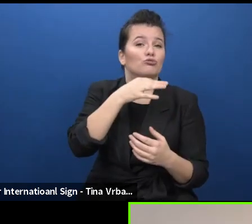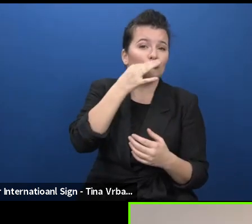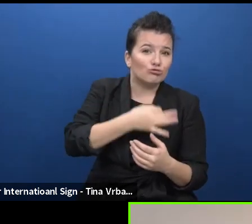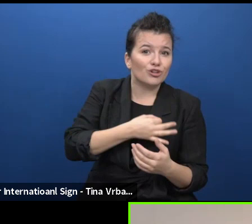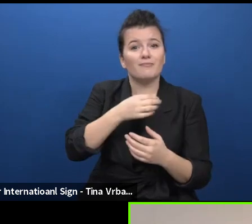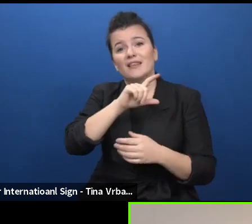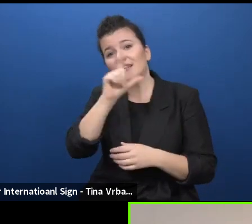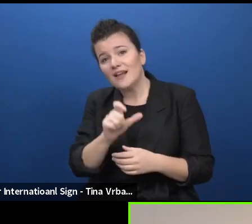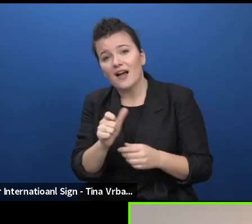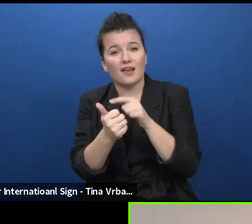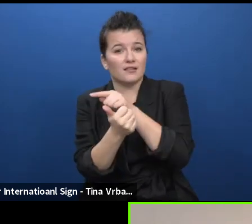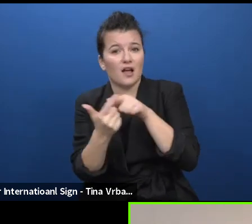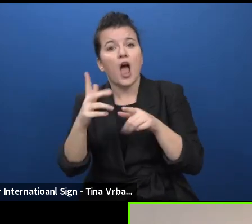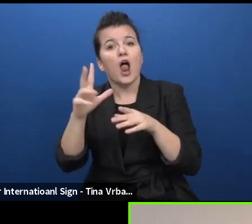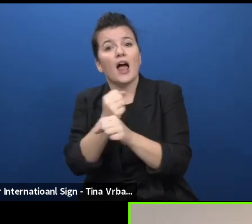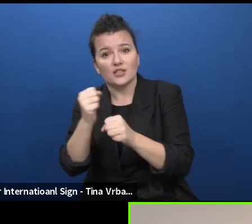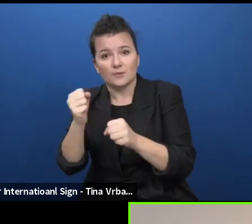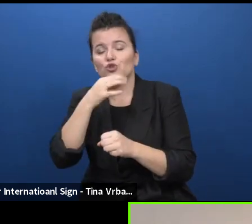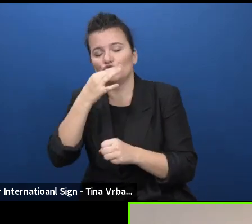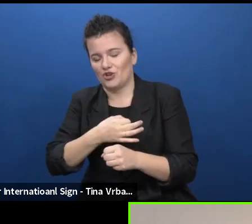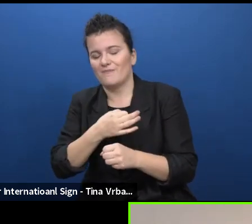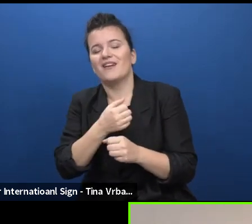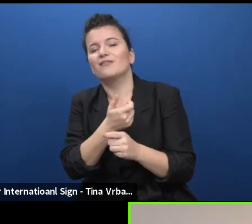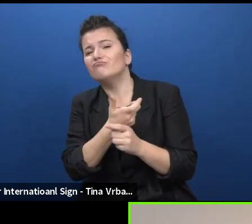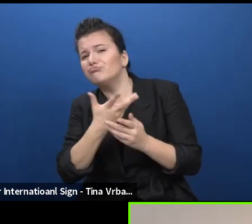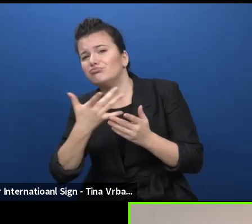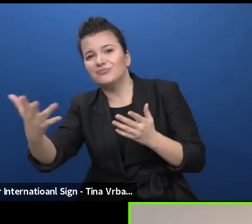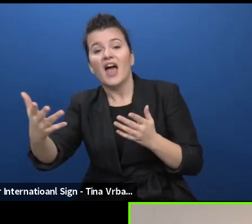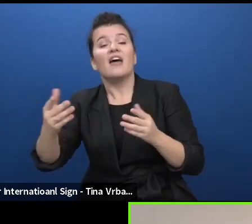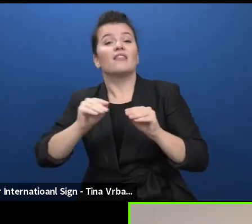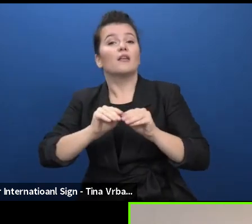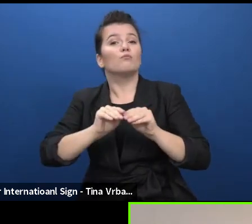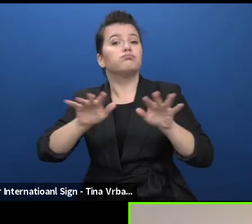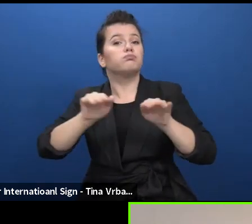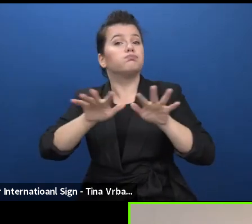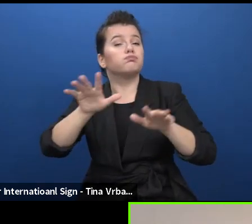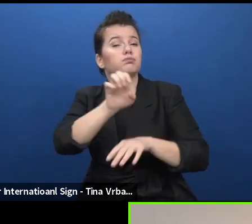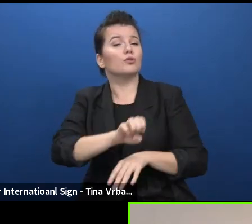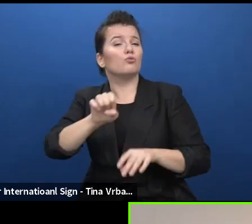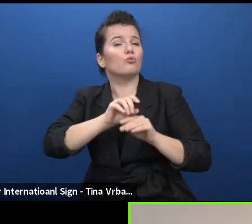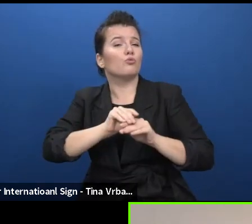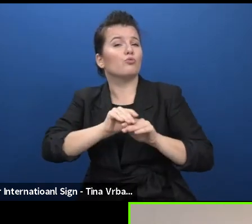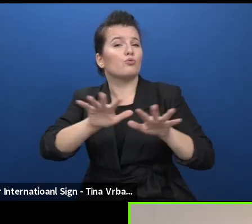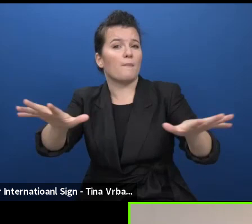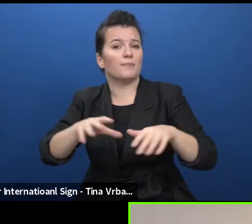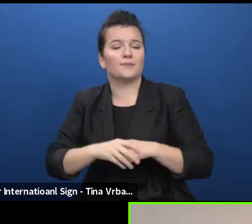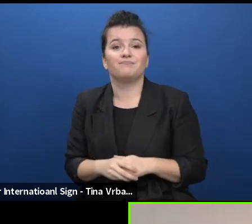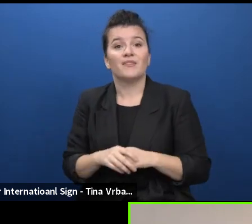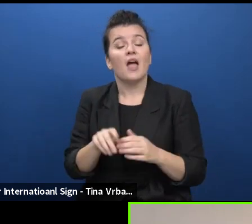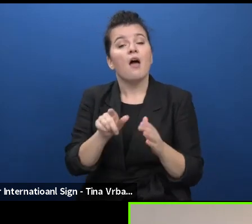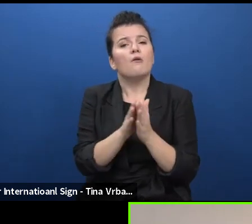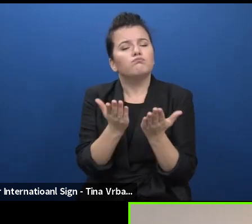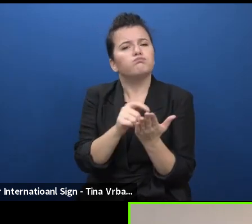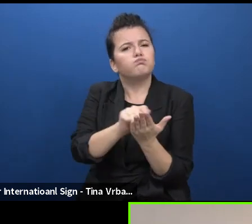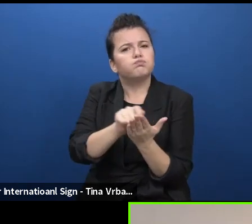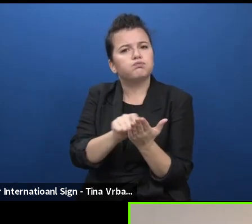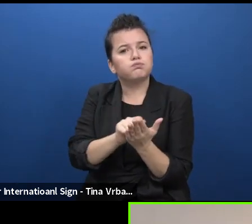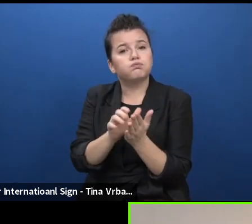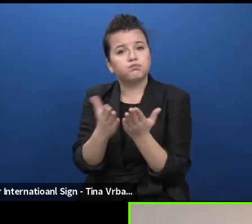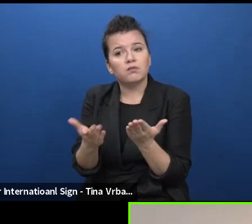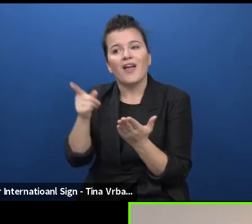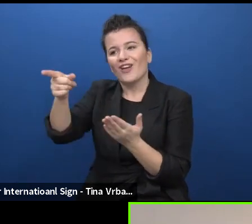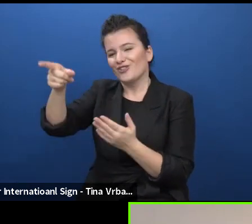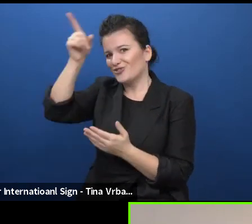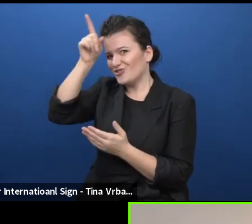international season in theatre across Europe. They are published by Drey Masken Verlag in Germany.